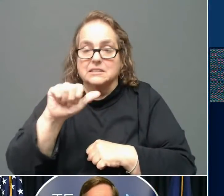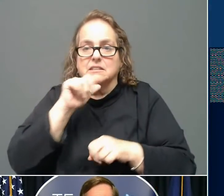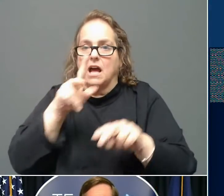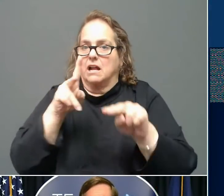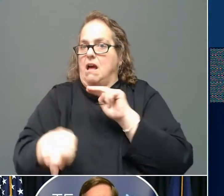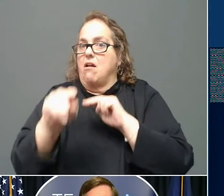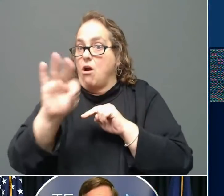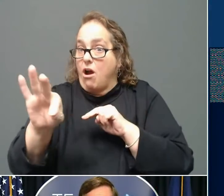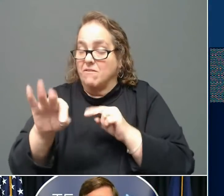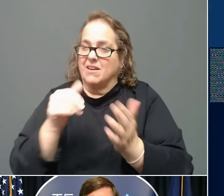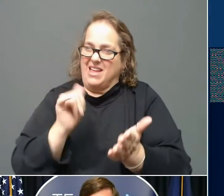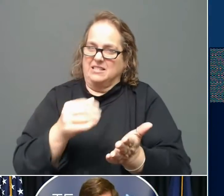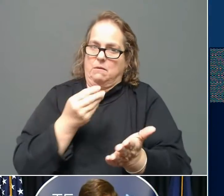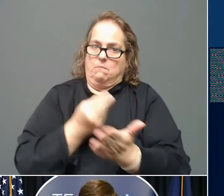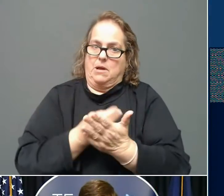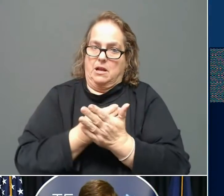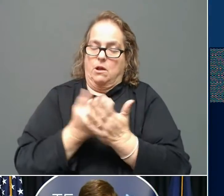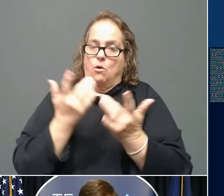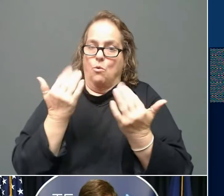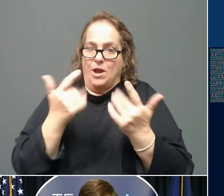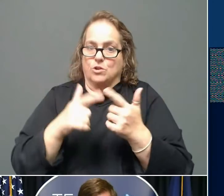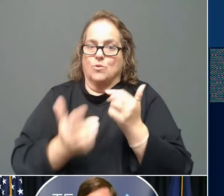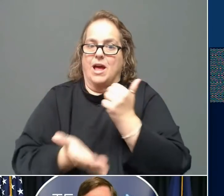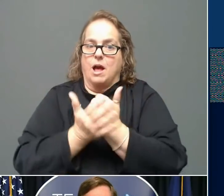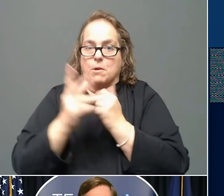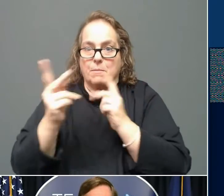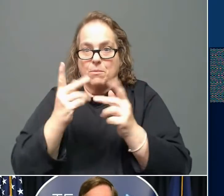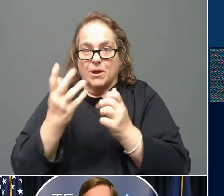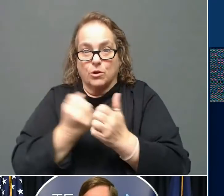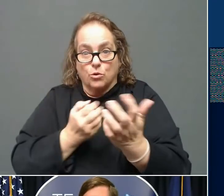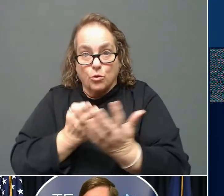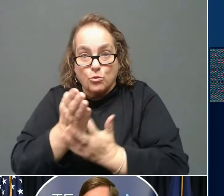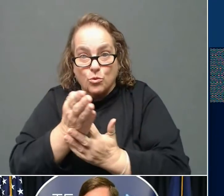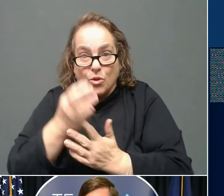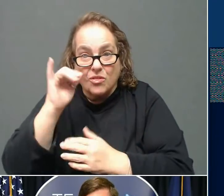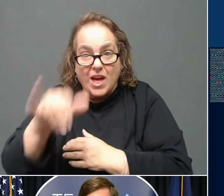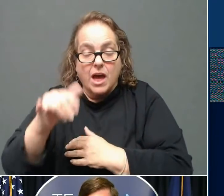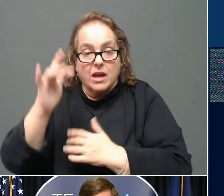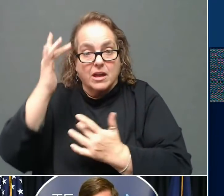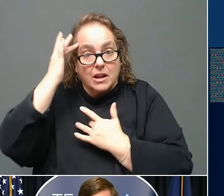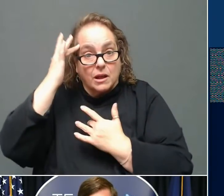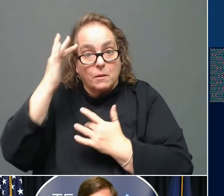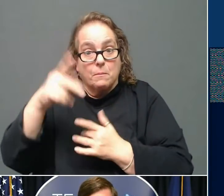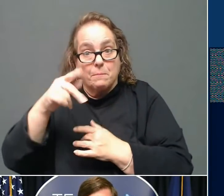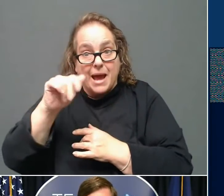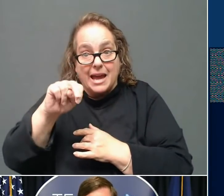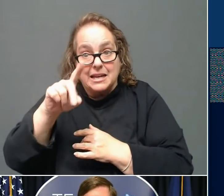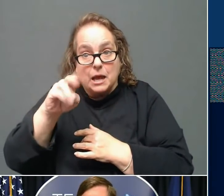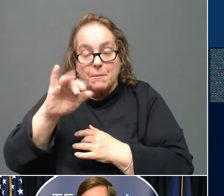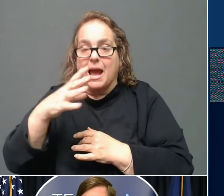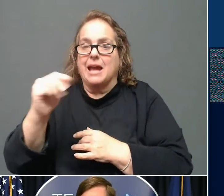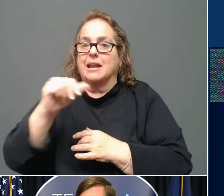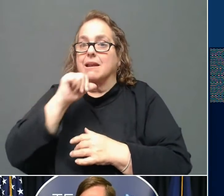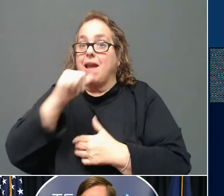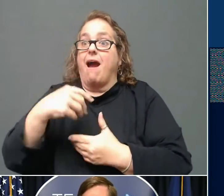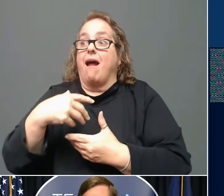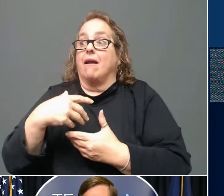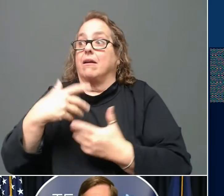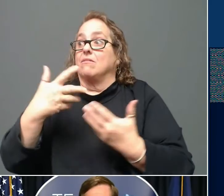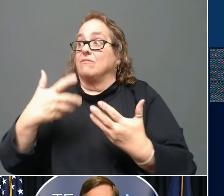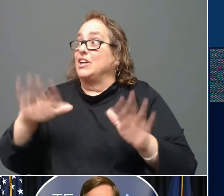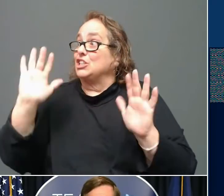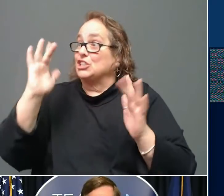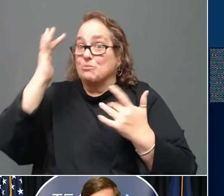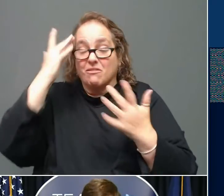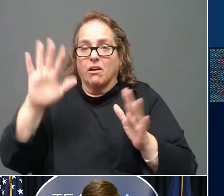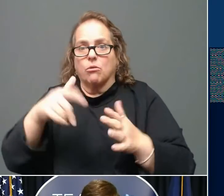to help people get through this pandemic and not come out of it with a lot of debt. So please look it up.